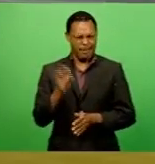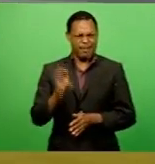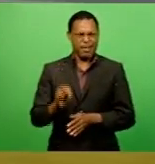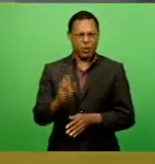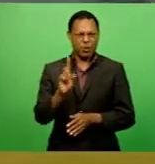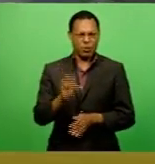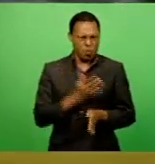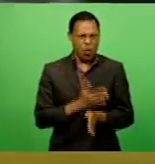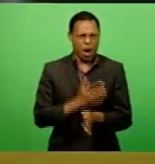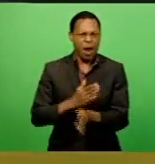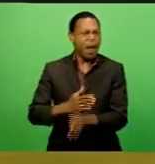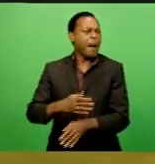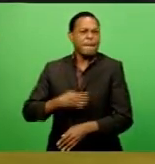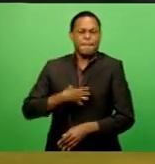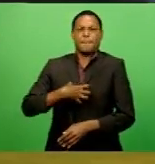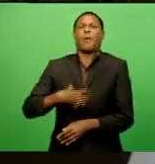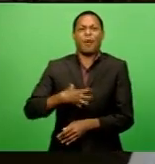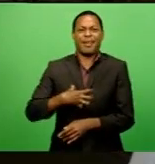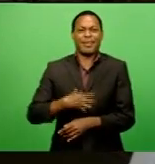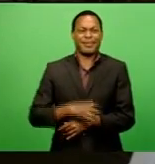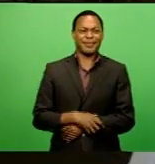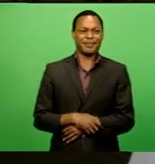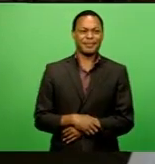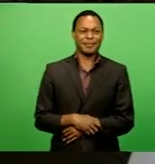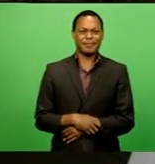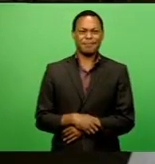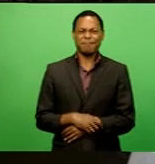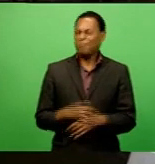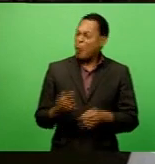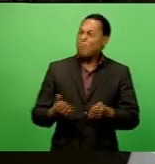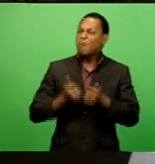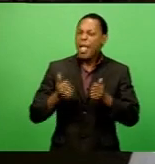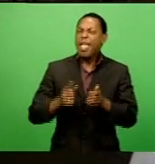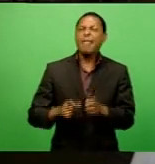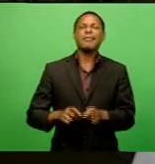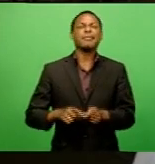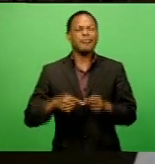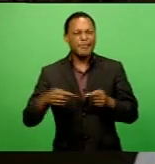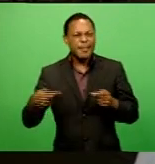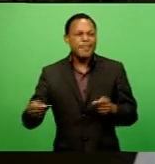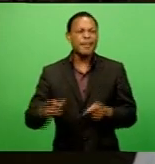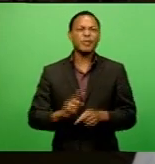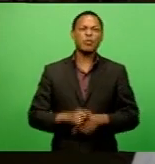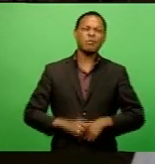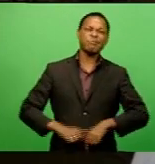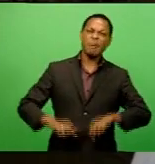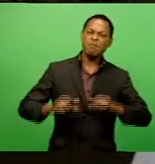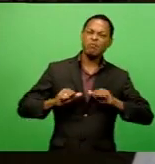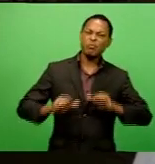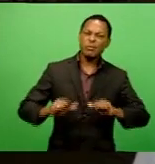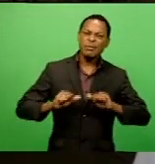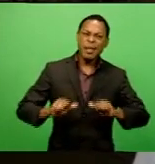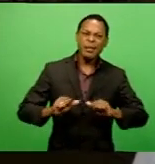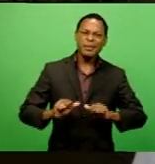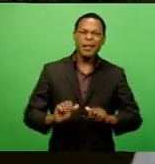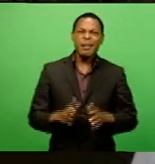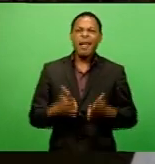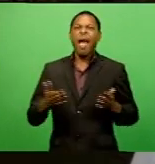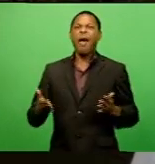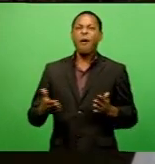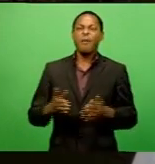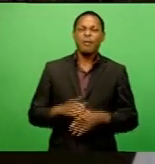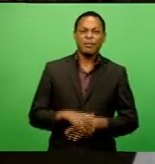of things to work on. So many things to touch on: the defense, transitioning of players up in attack and